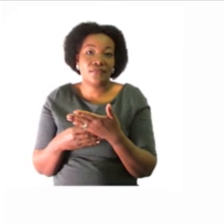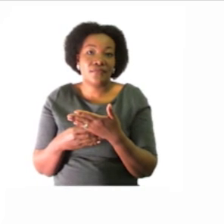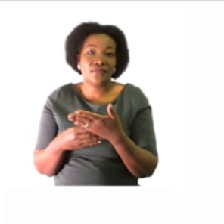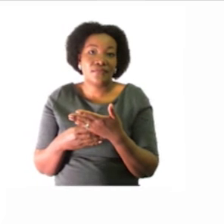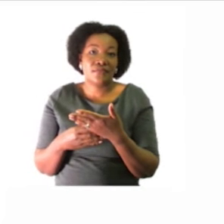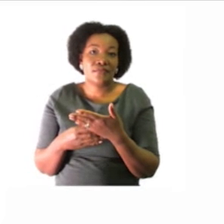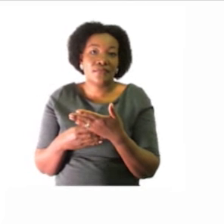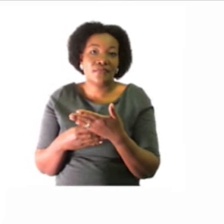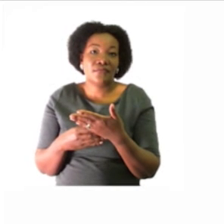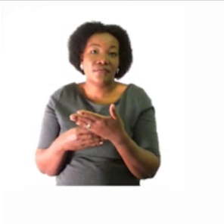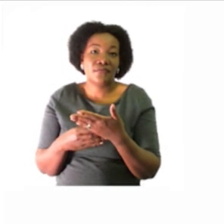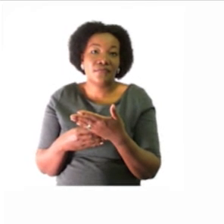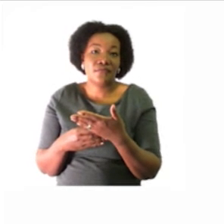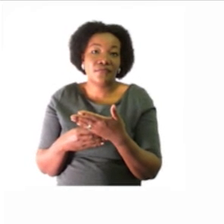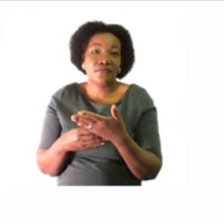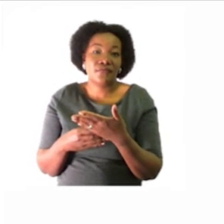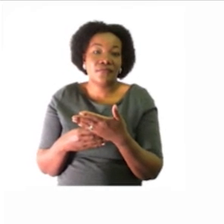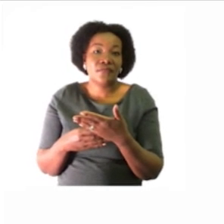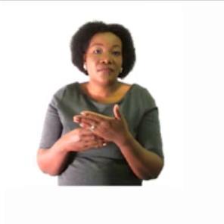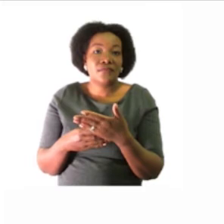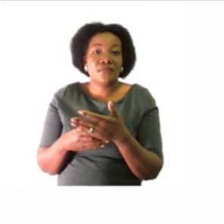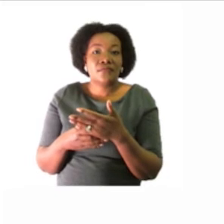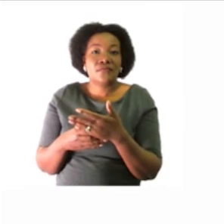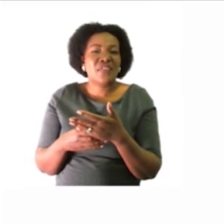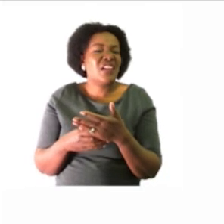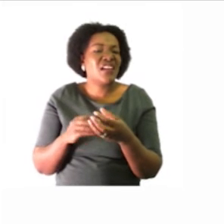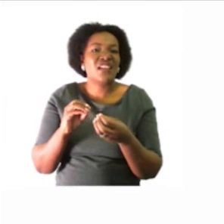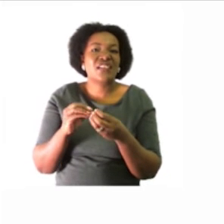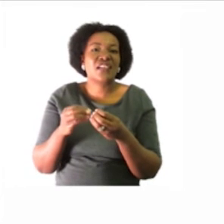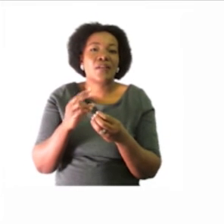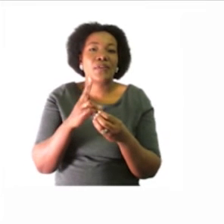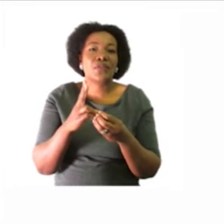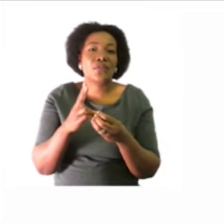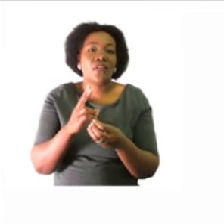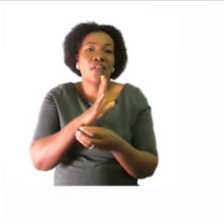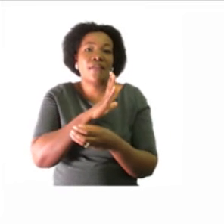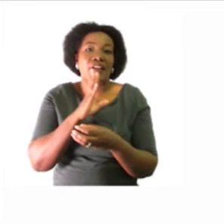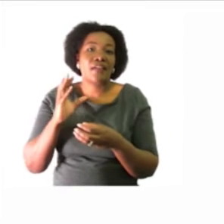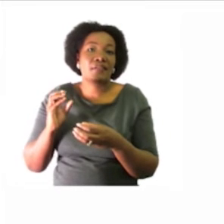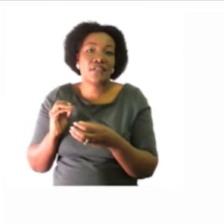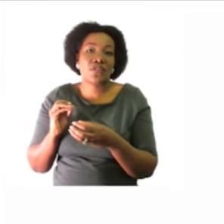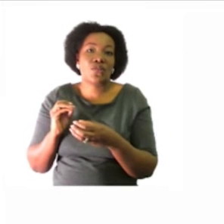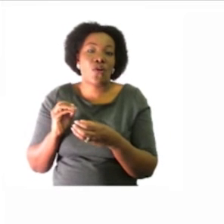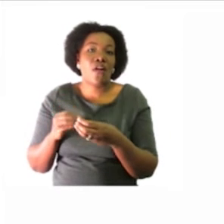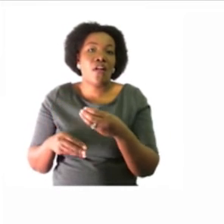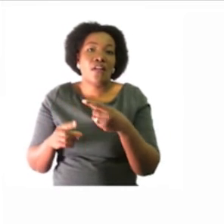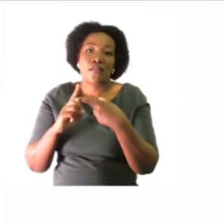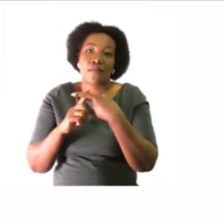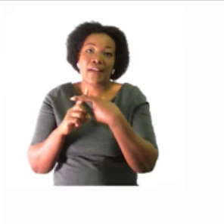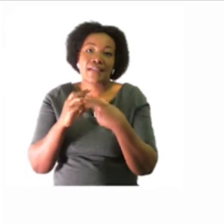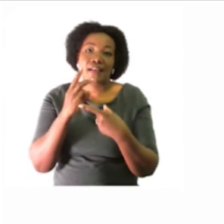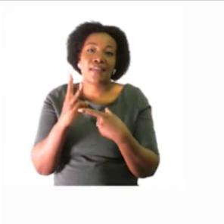All right, there we have, let's start from the second one there. 50 plus a 3, and then you